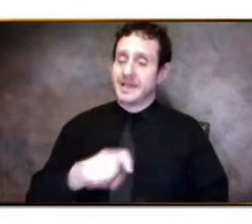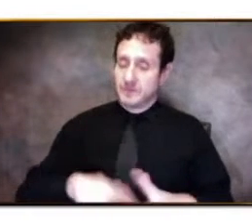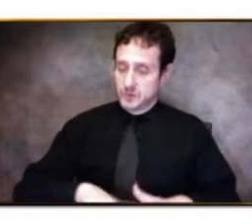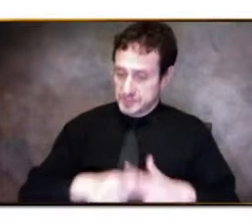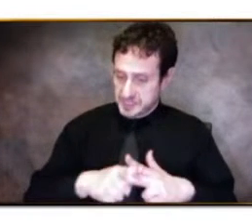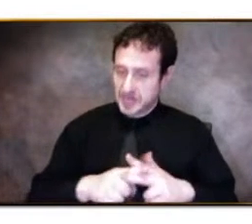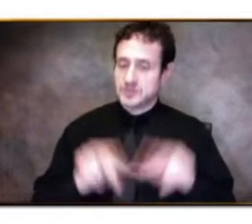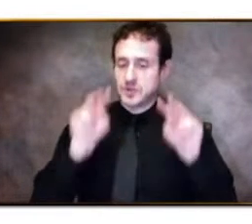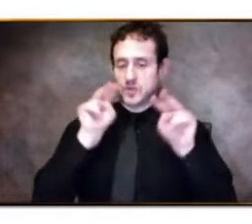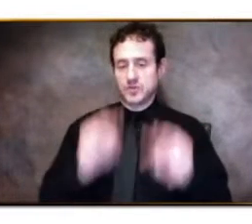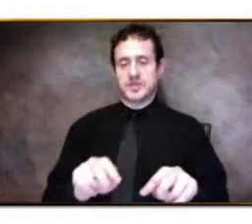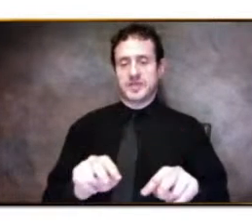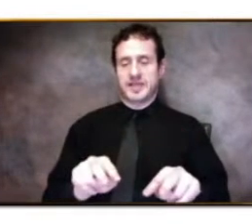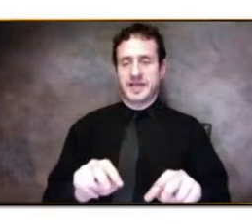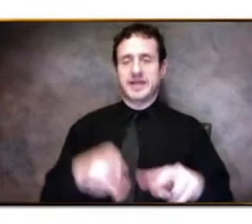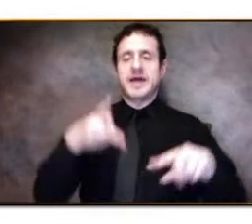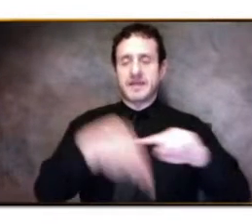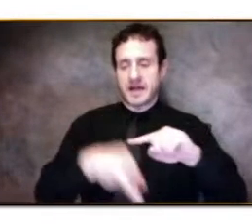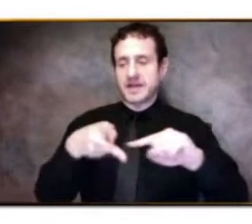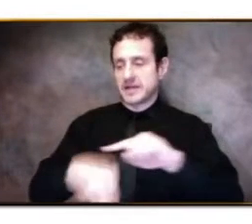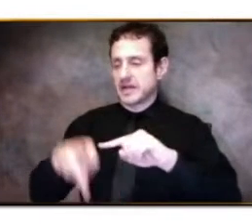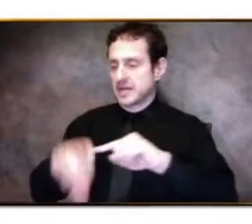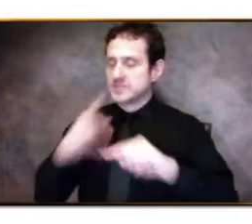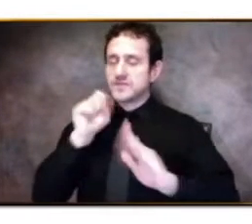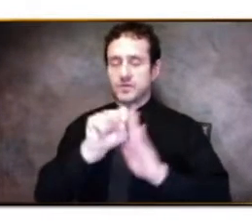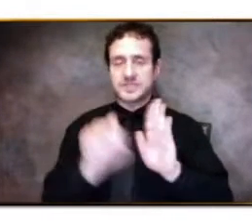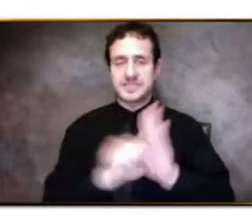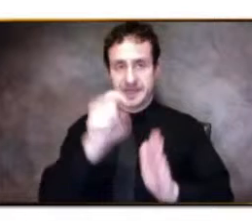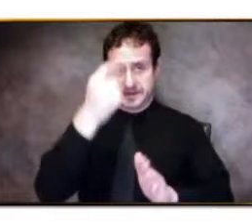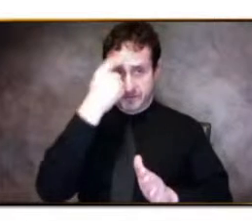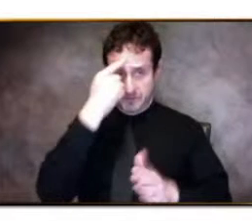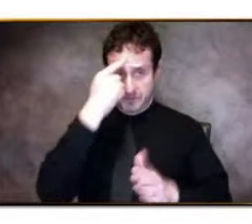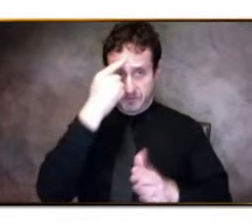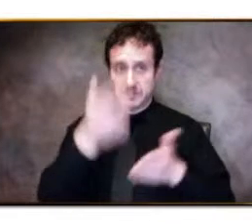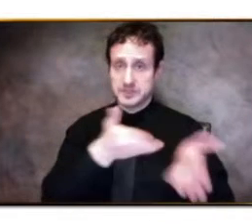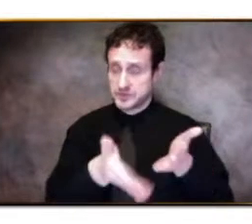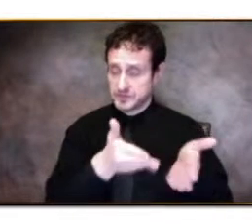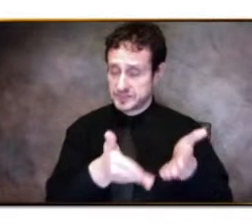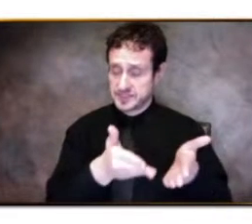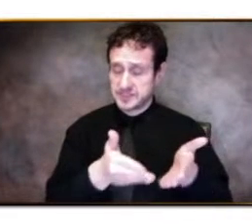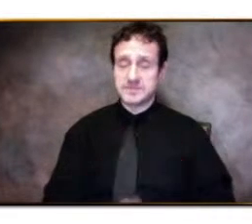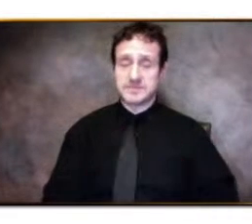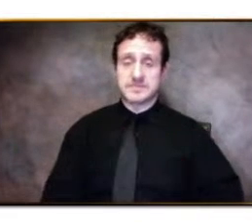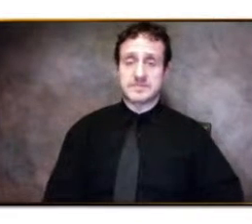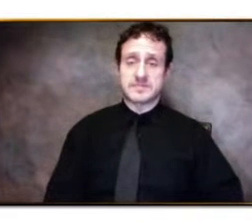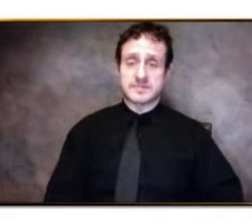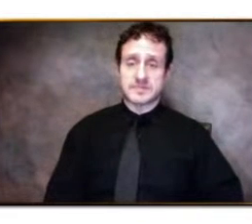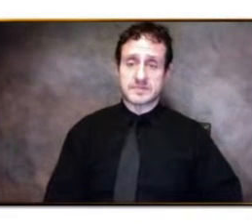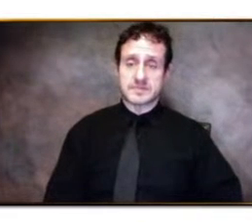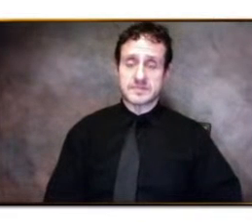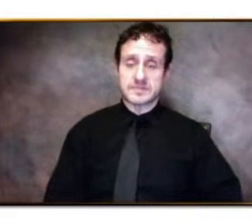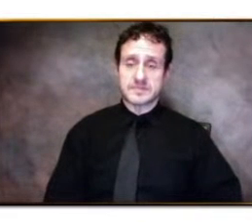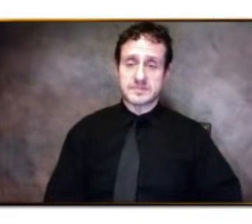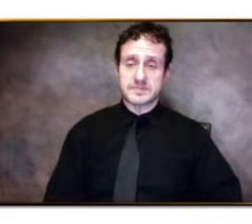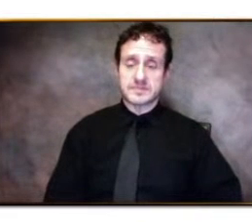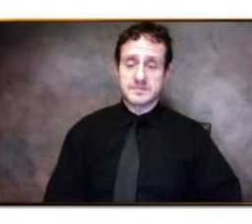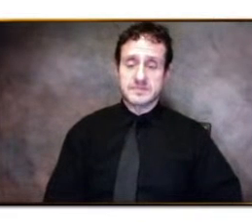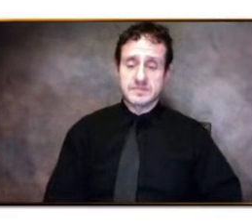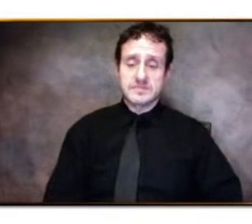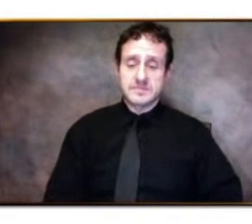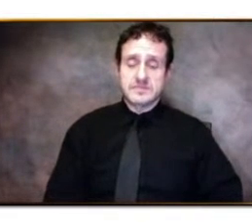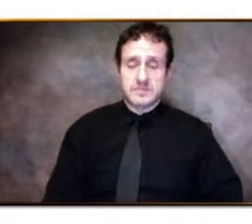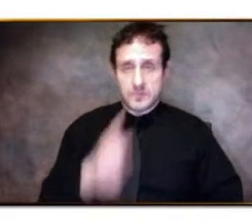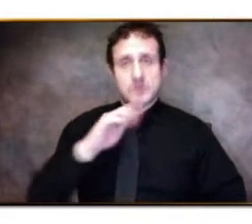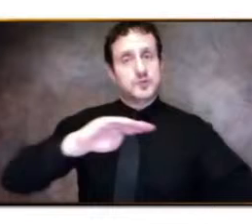looking at cuts to state government. And I think, to get where we need to go, some of those cuts are going to have to